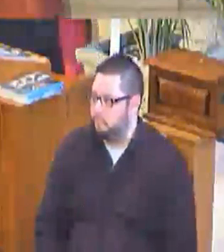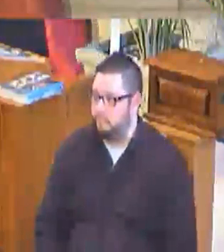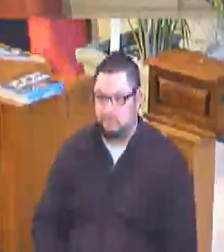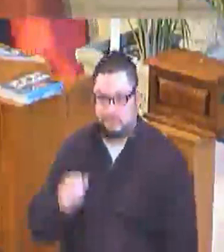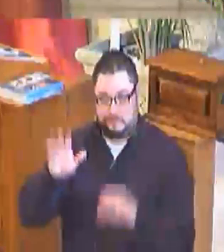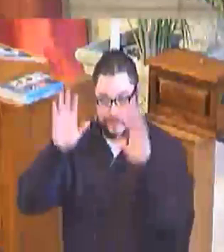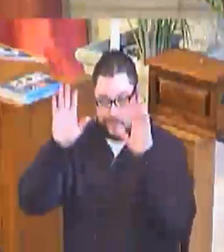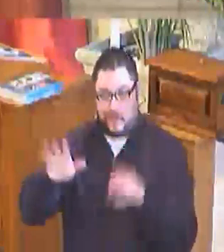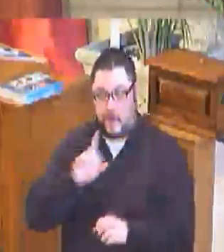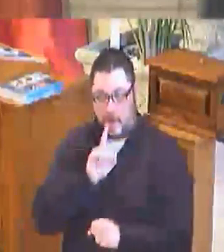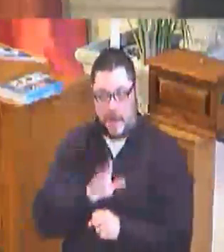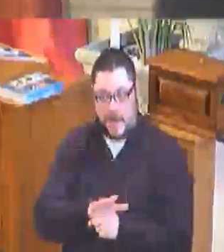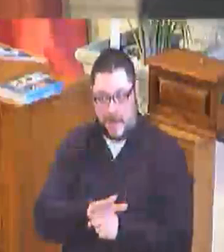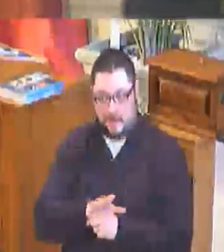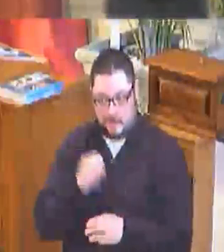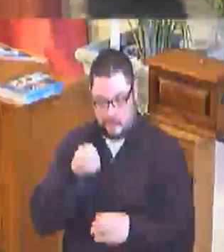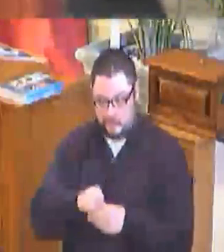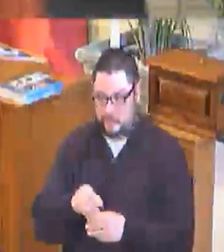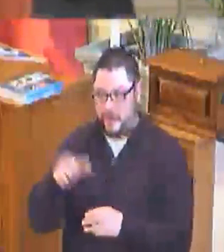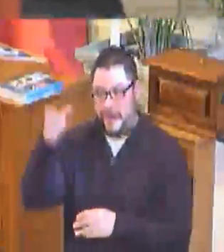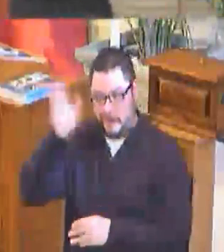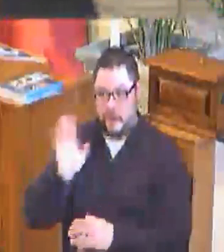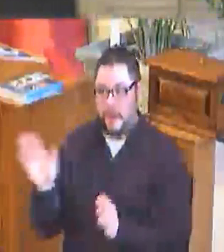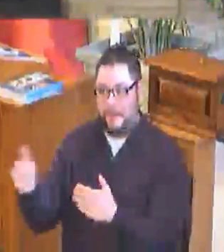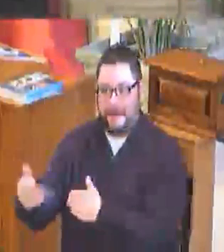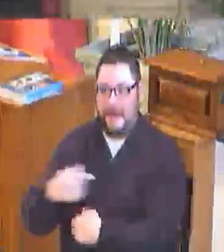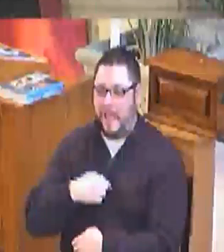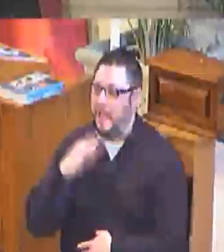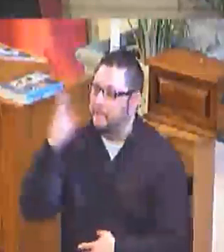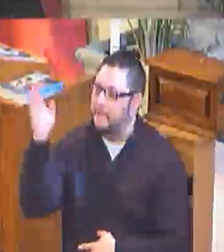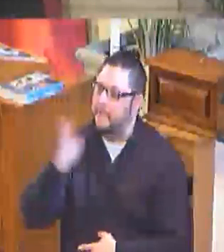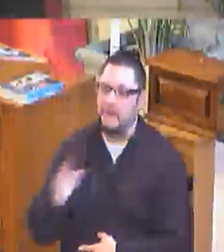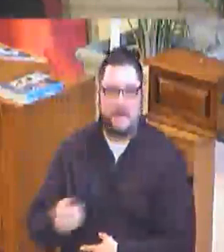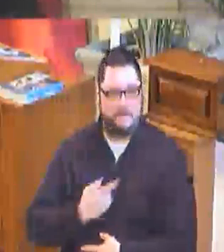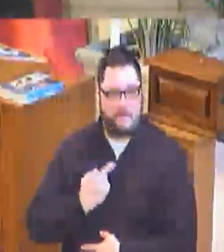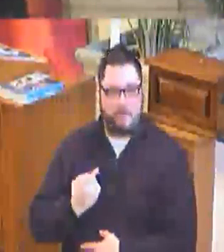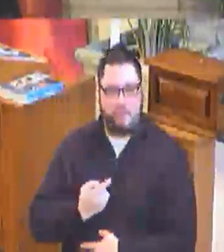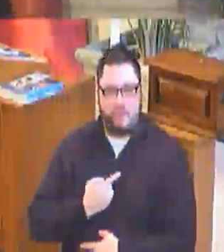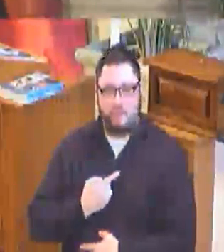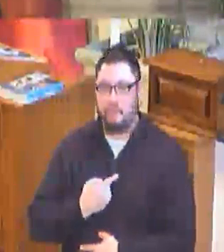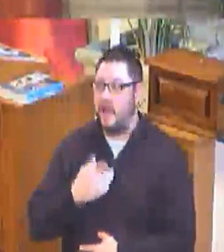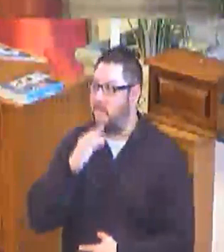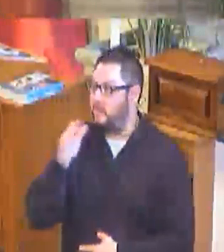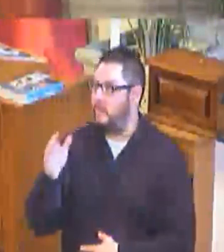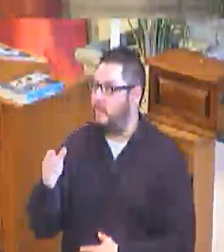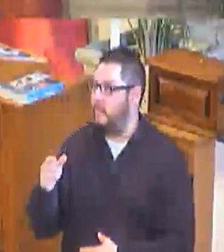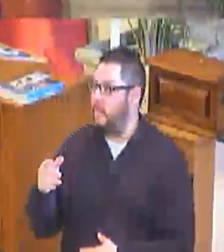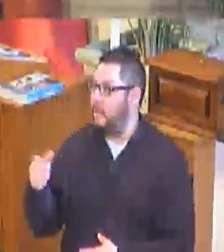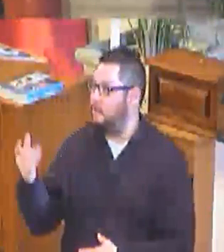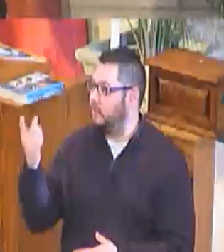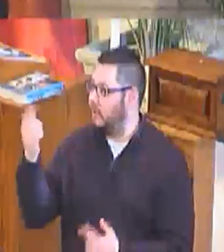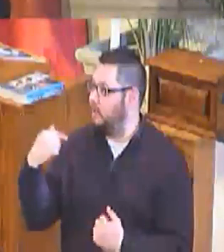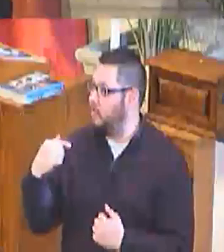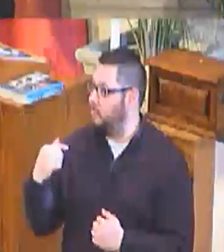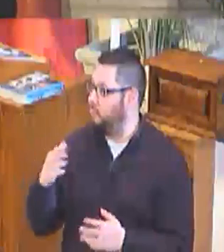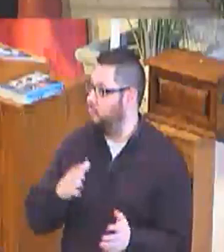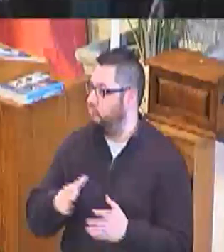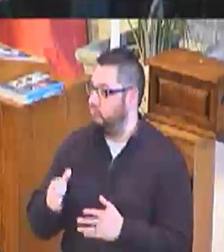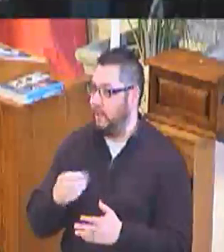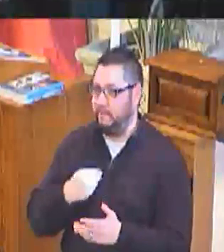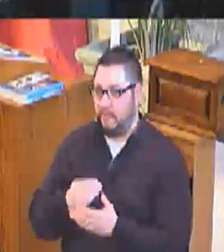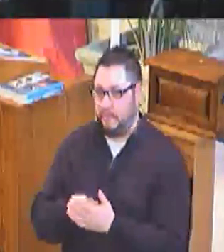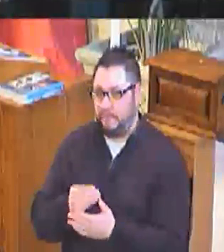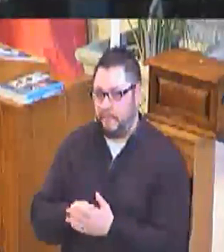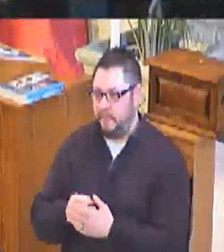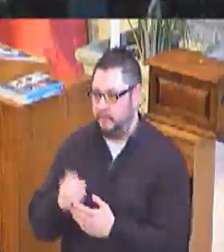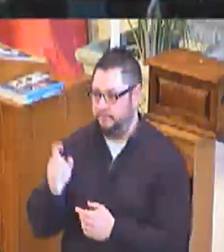That's a great affirmation to put in your God box. I am never alone. I invite our ushers to come forth as we prepare to receive our tithes and